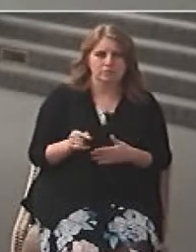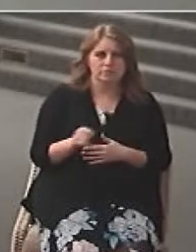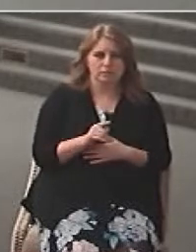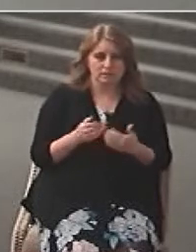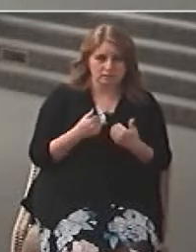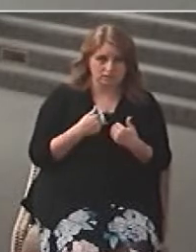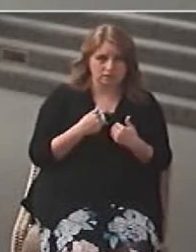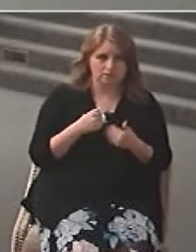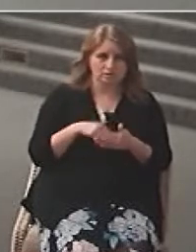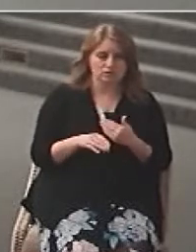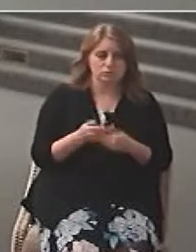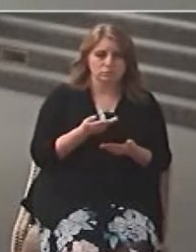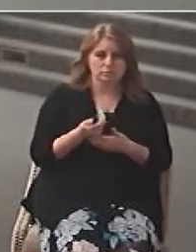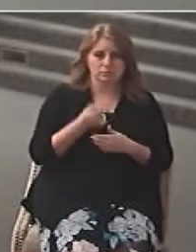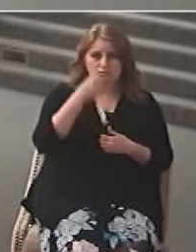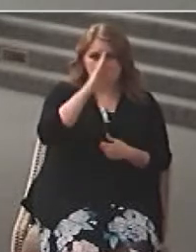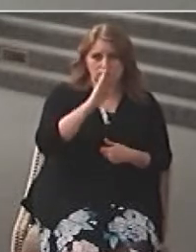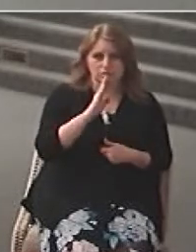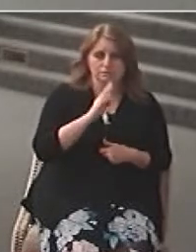in the service of God.